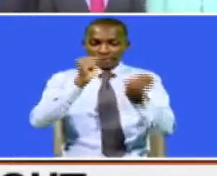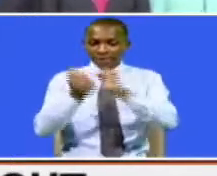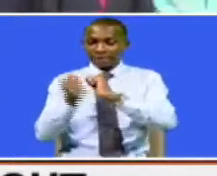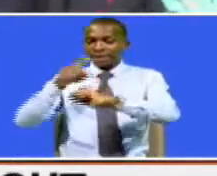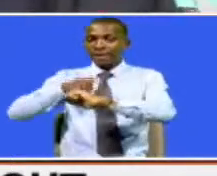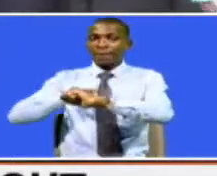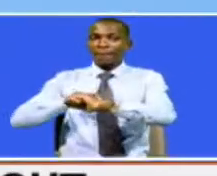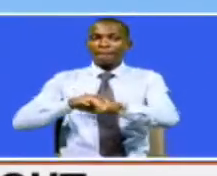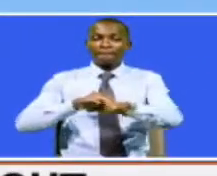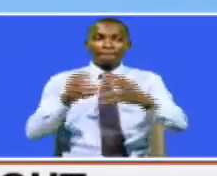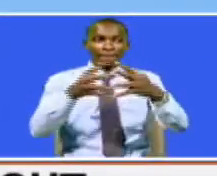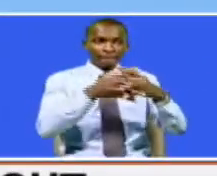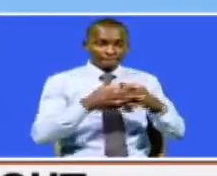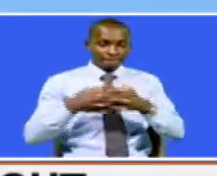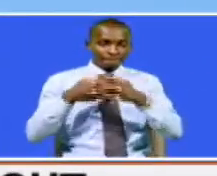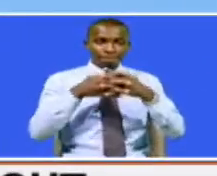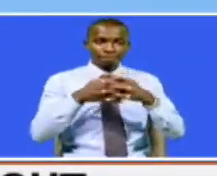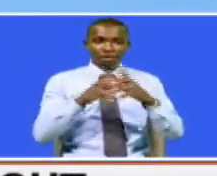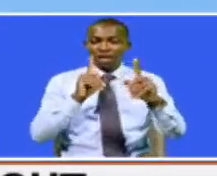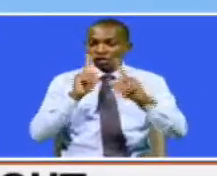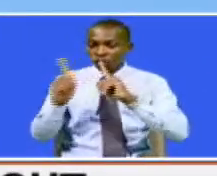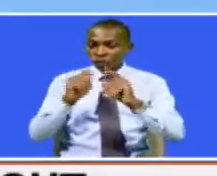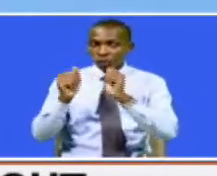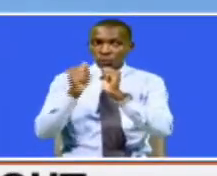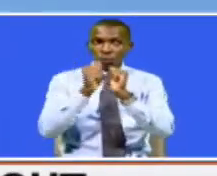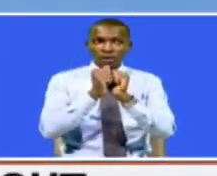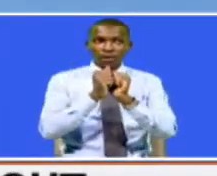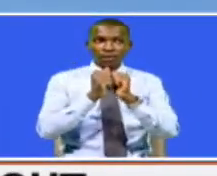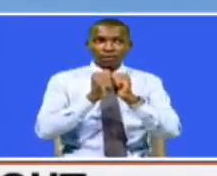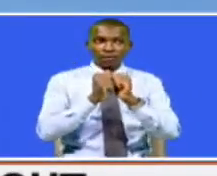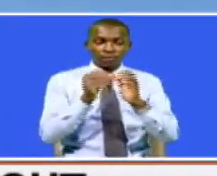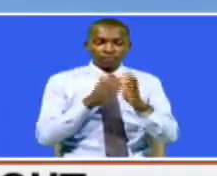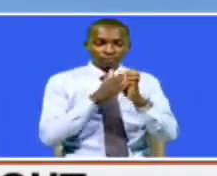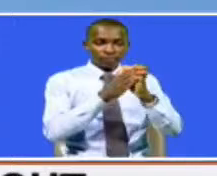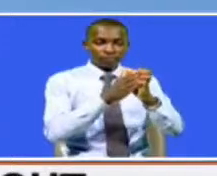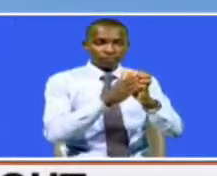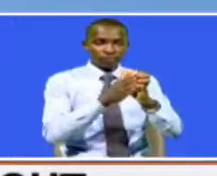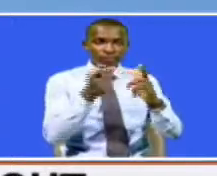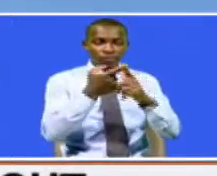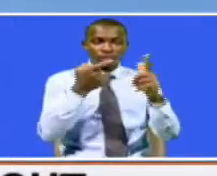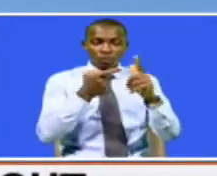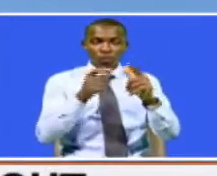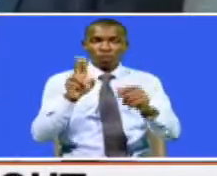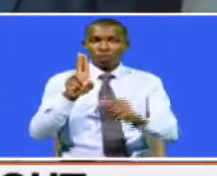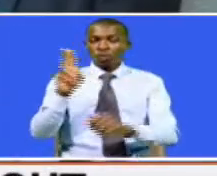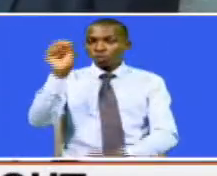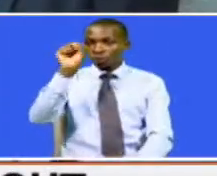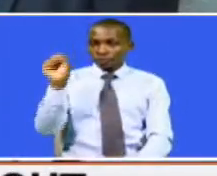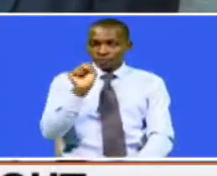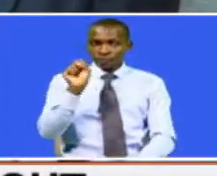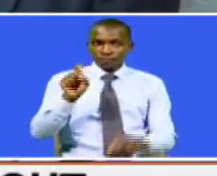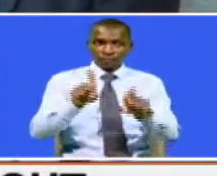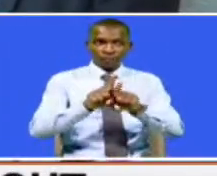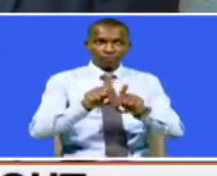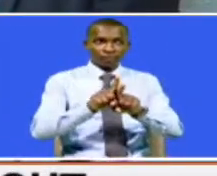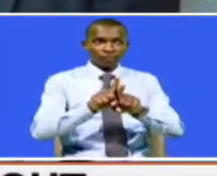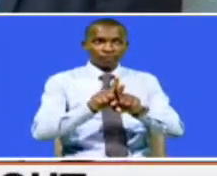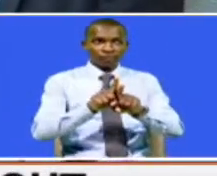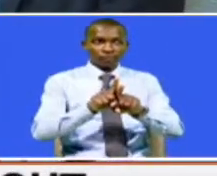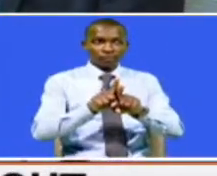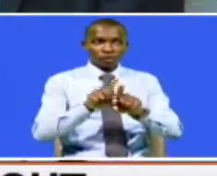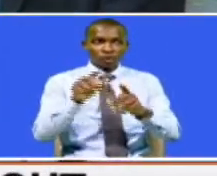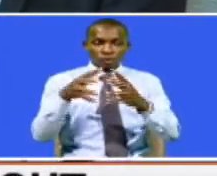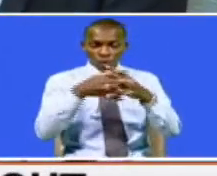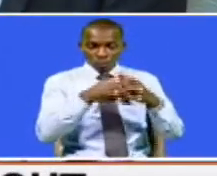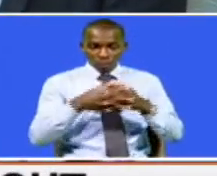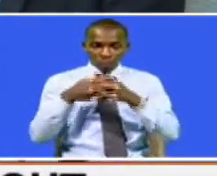President-elect Dr. William Ruto held talks with the Coons-led congressional delegation from the United States in the company of U.S. Ambassador to